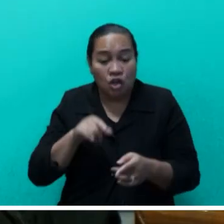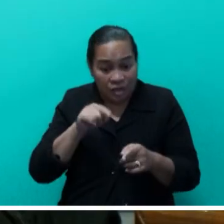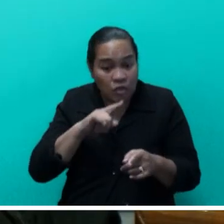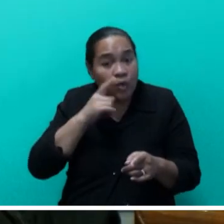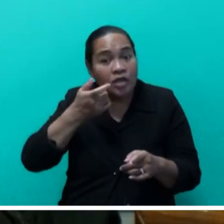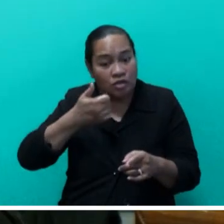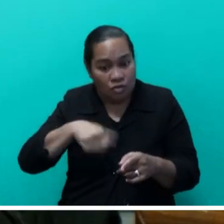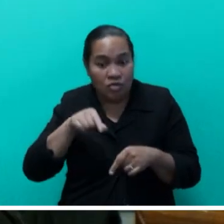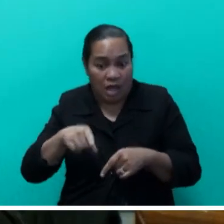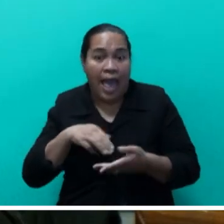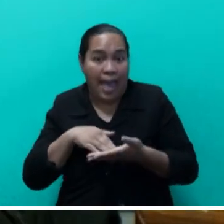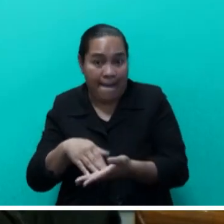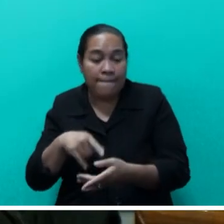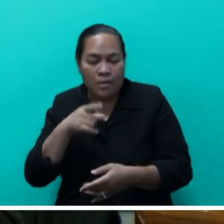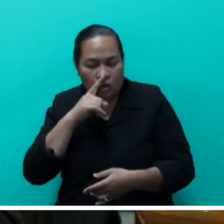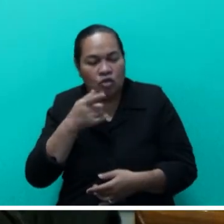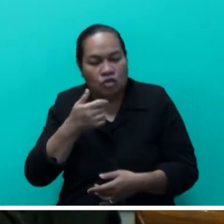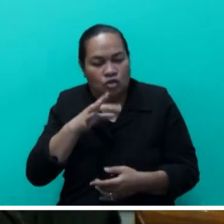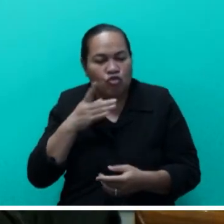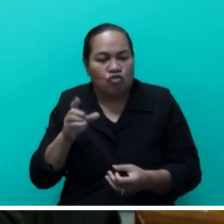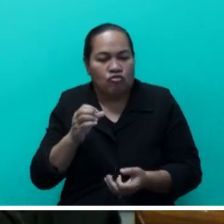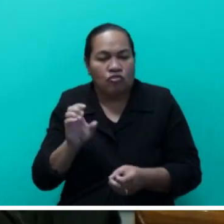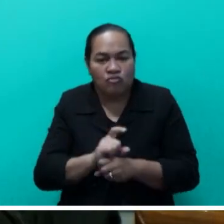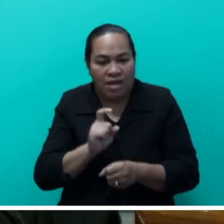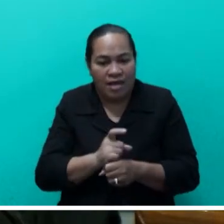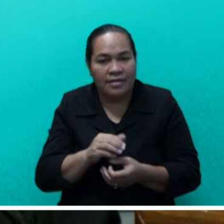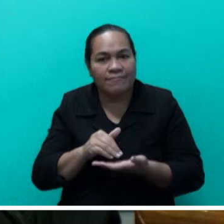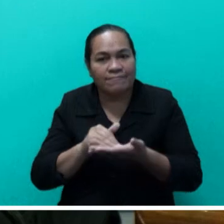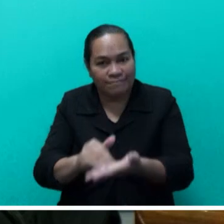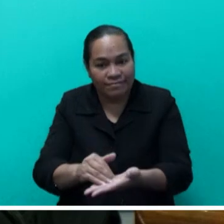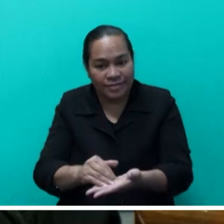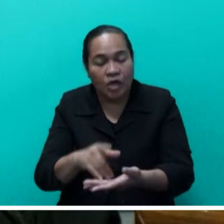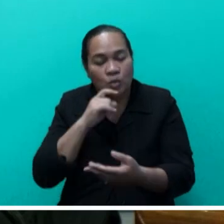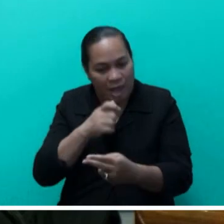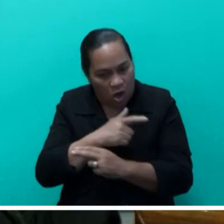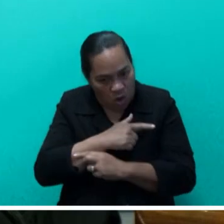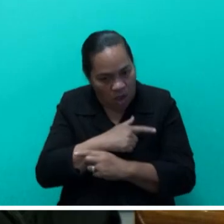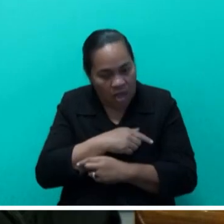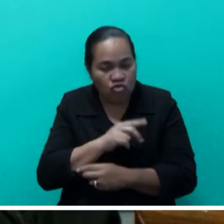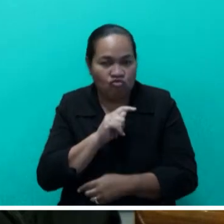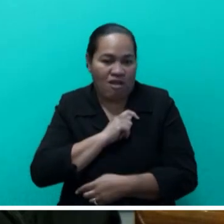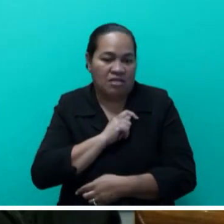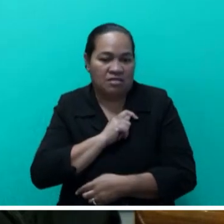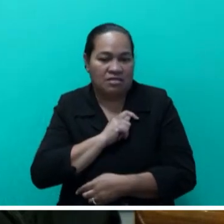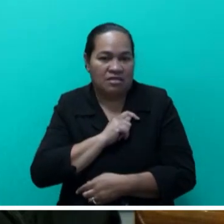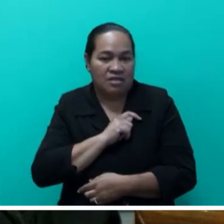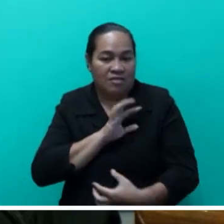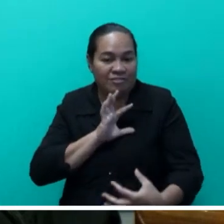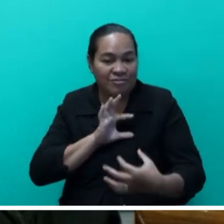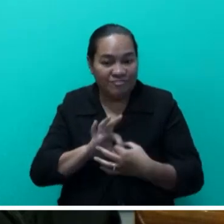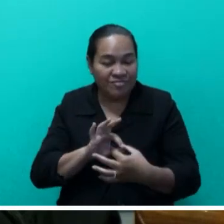innovate and creatively enhance or support customer, fostering loyalty and trust. By cultivating